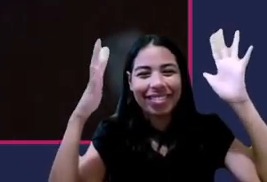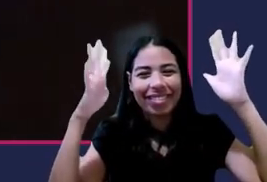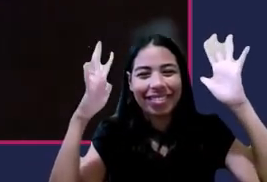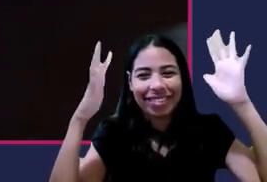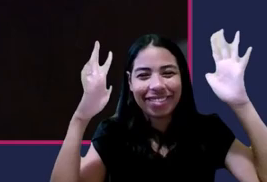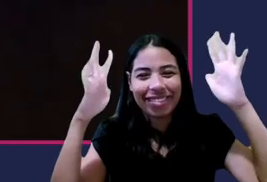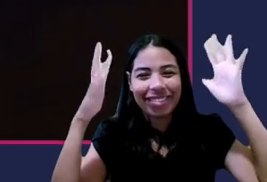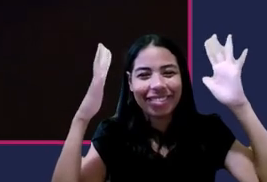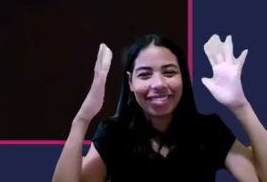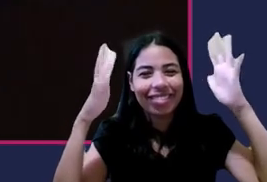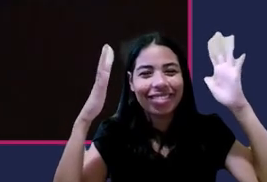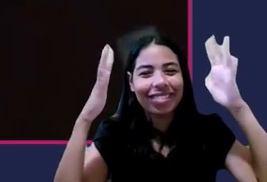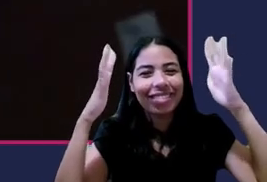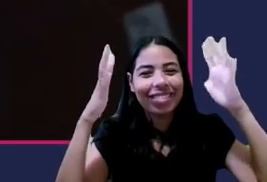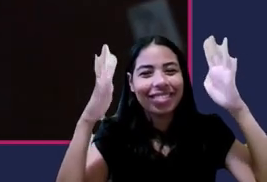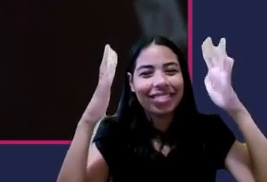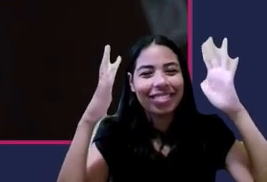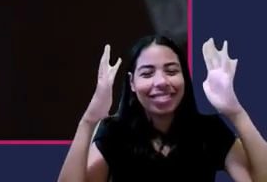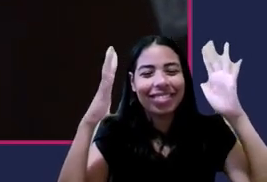Let's Brian.